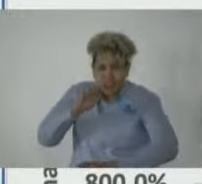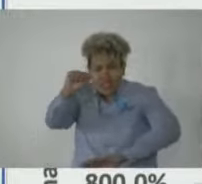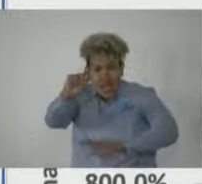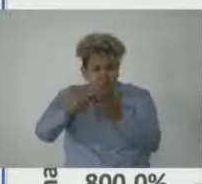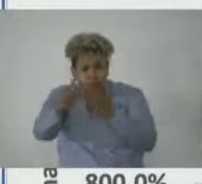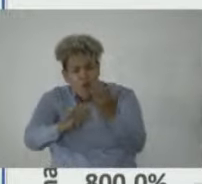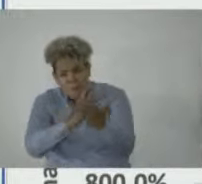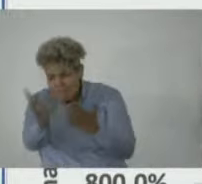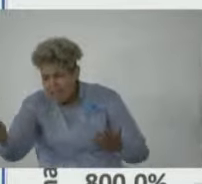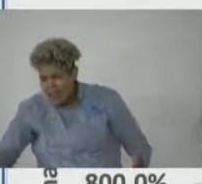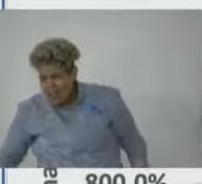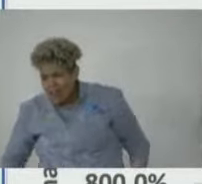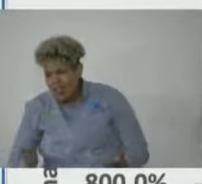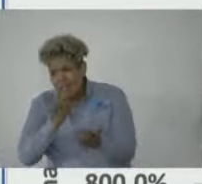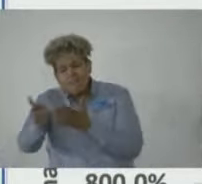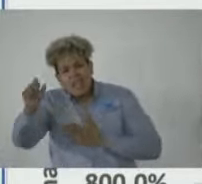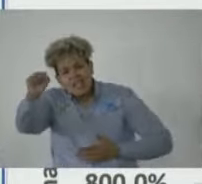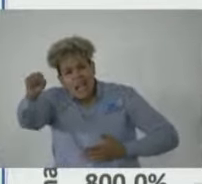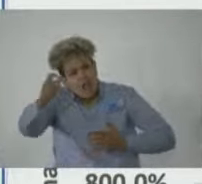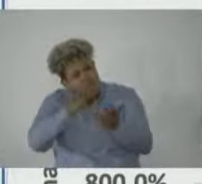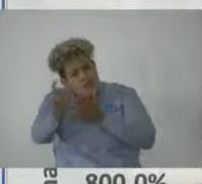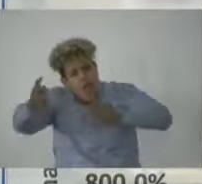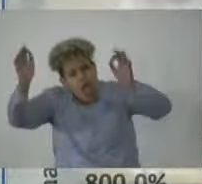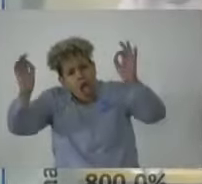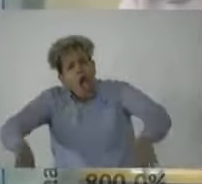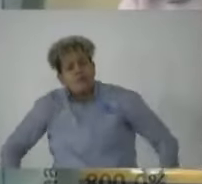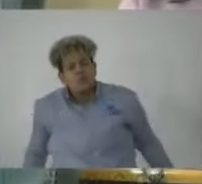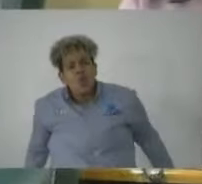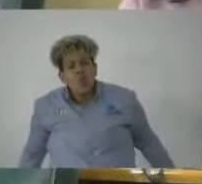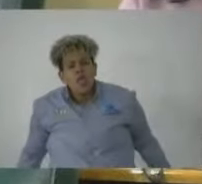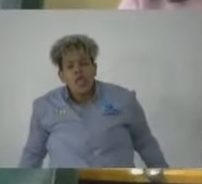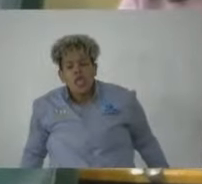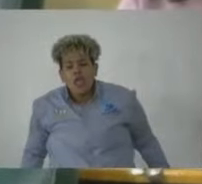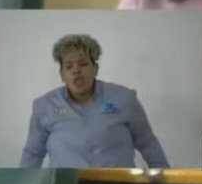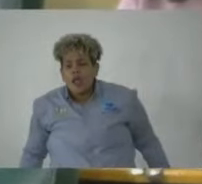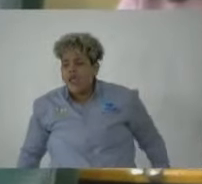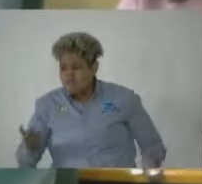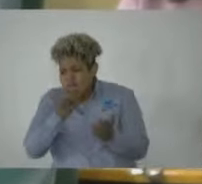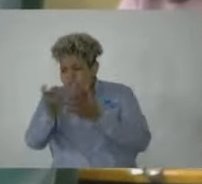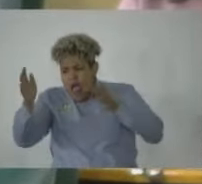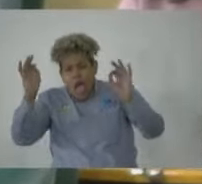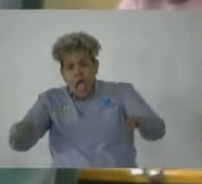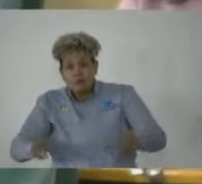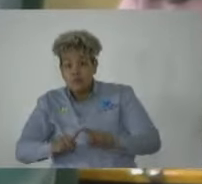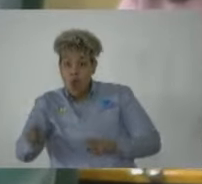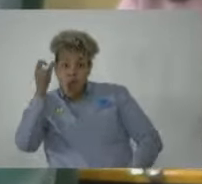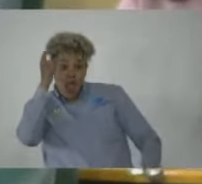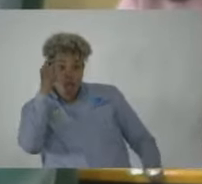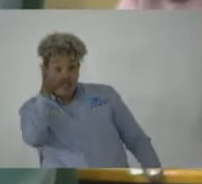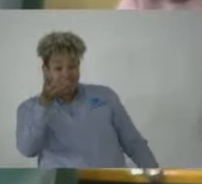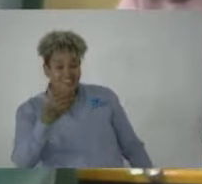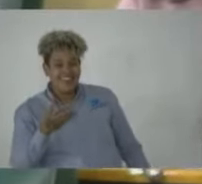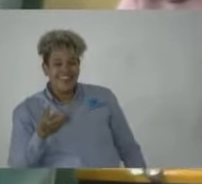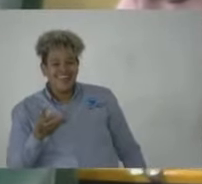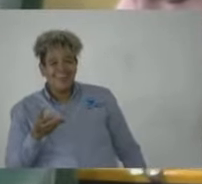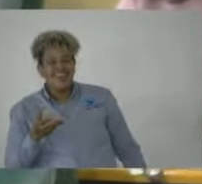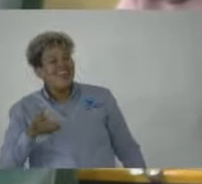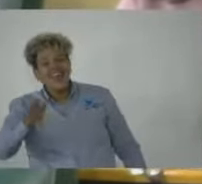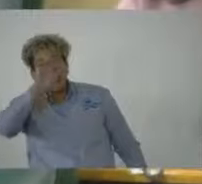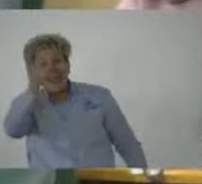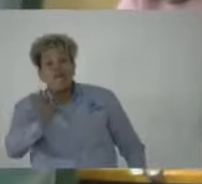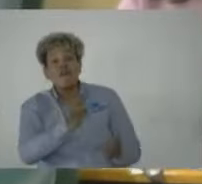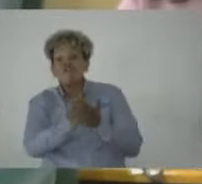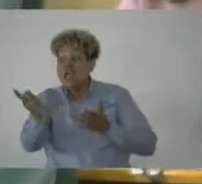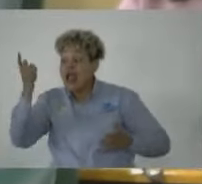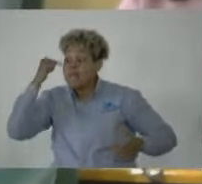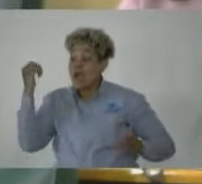failed. It failed. Absolutely it did. It failed. However, Madam Speaker, it didn't fail